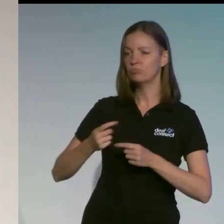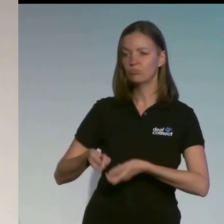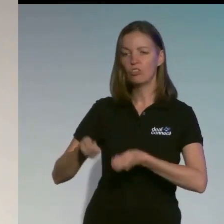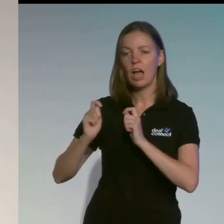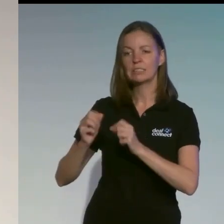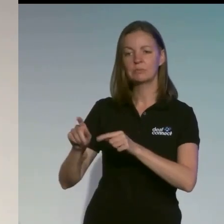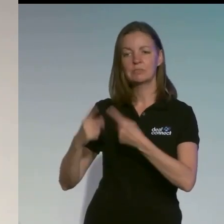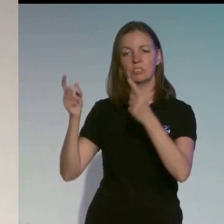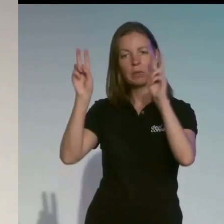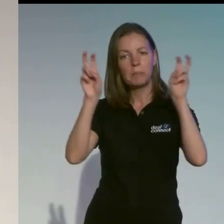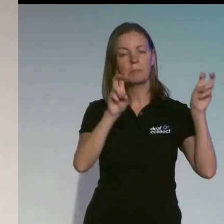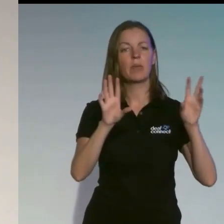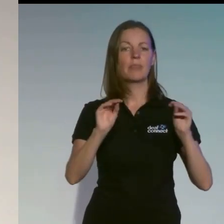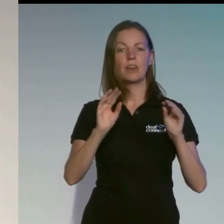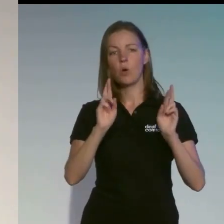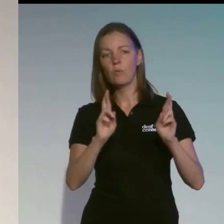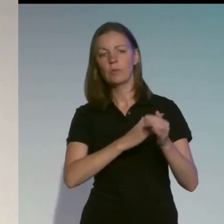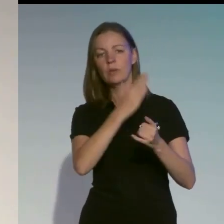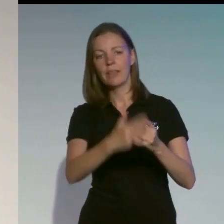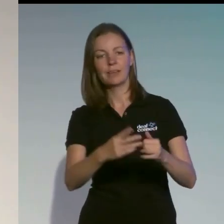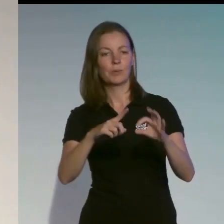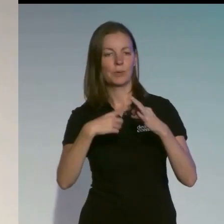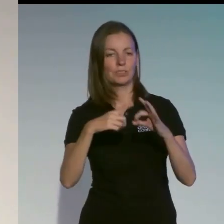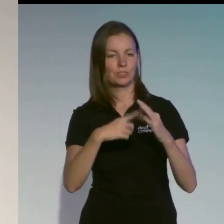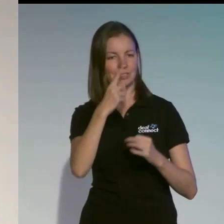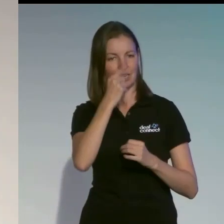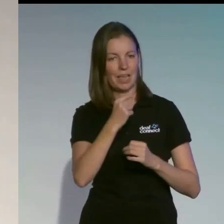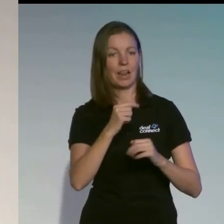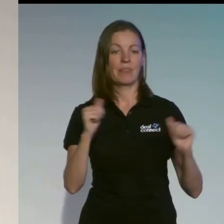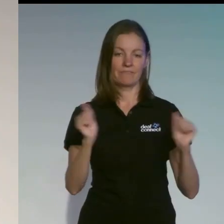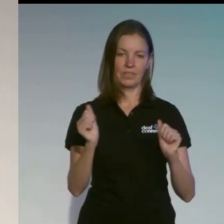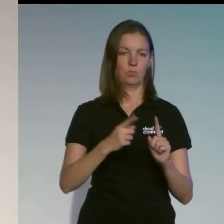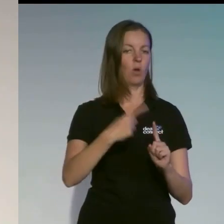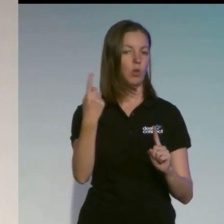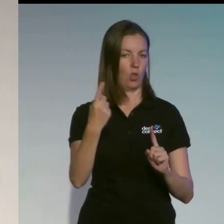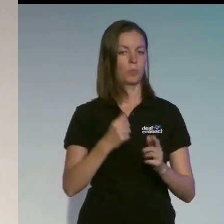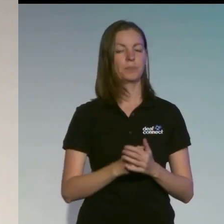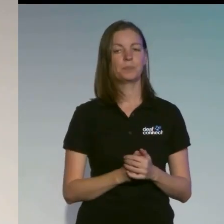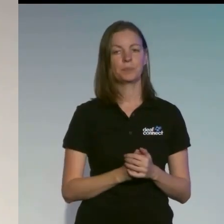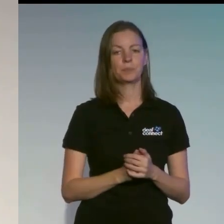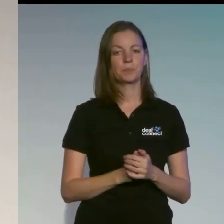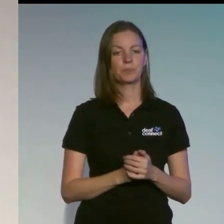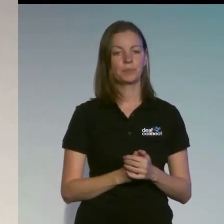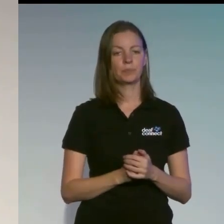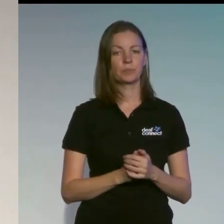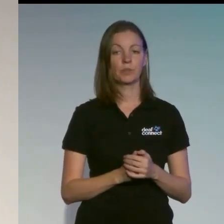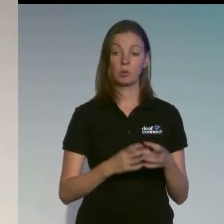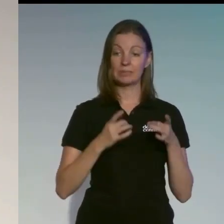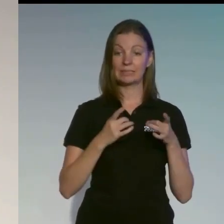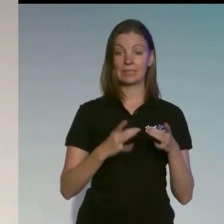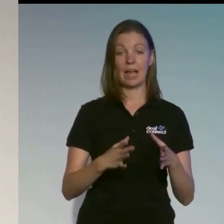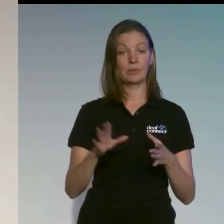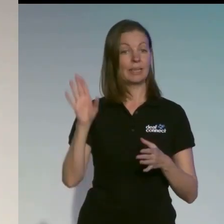for questions, and we'll have you finished by 1 o'clock for the next panel. We're going to open by hearing